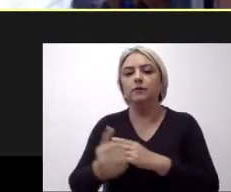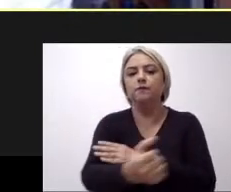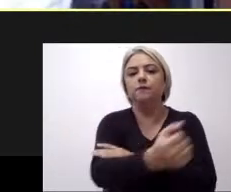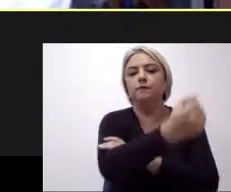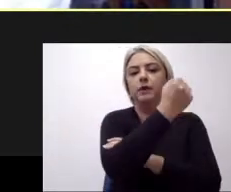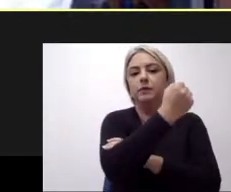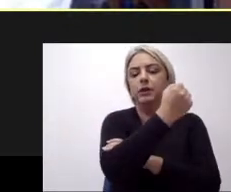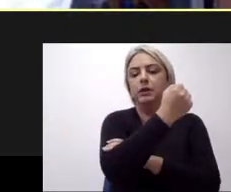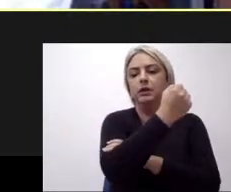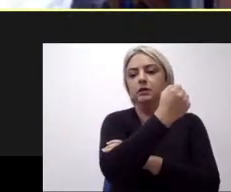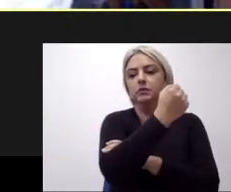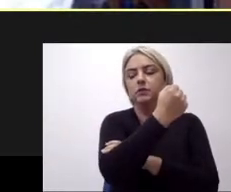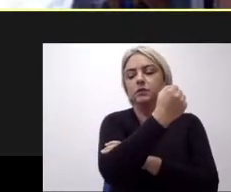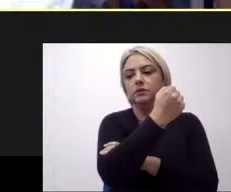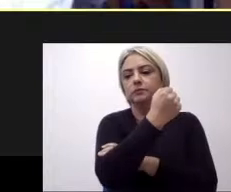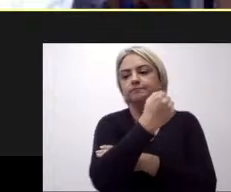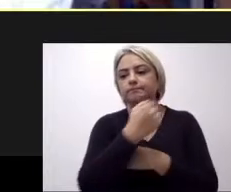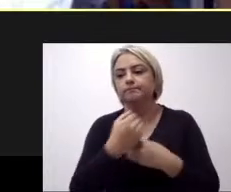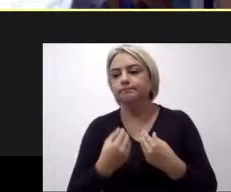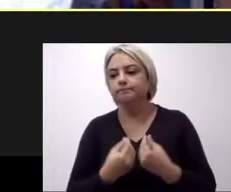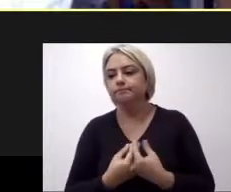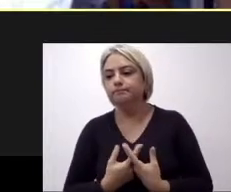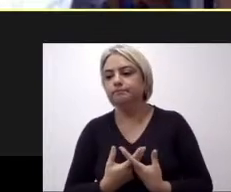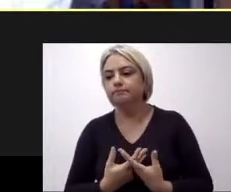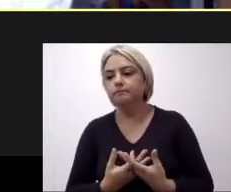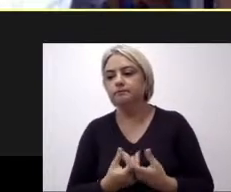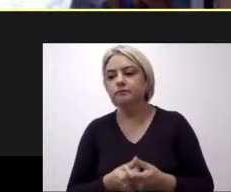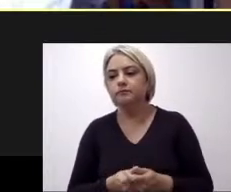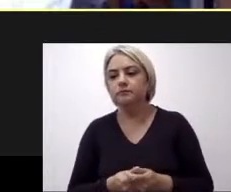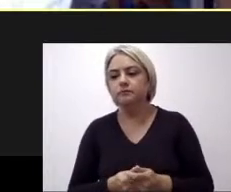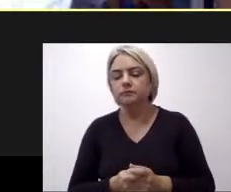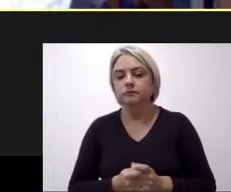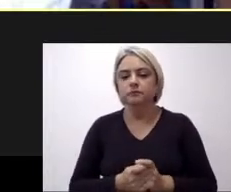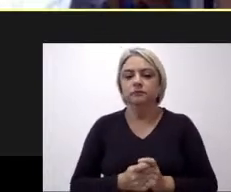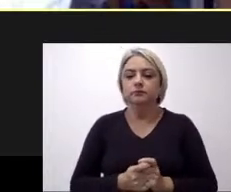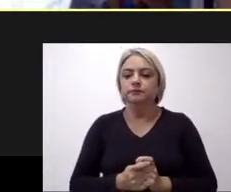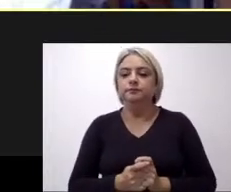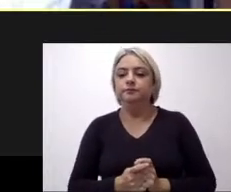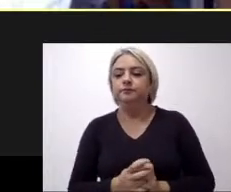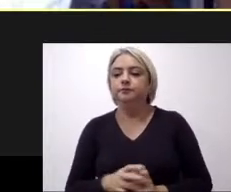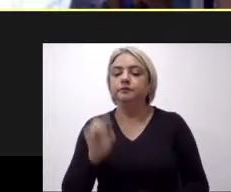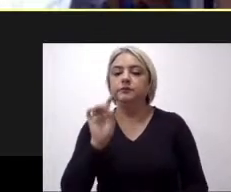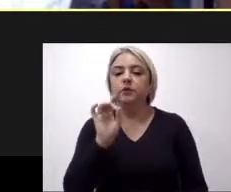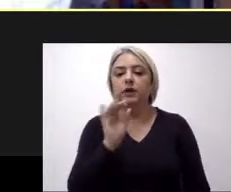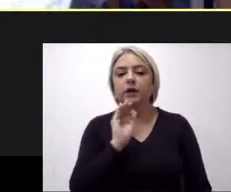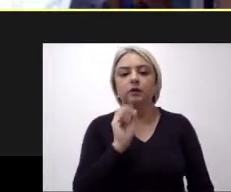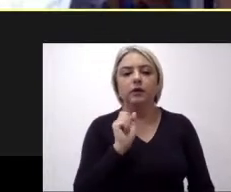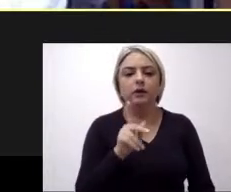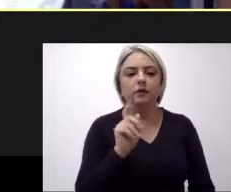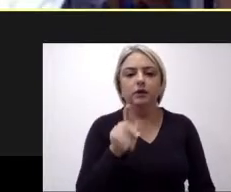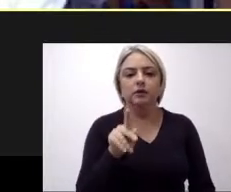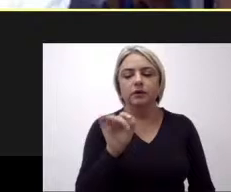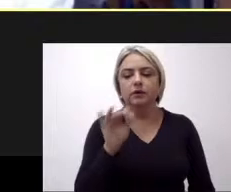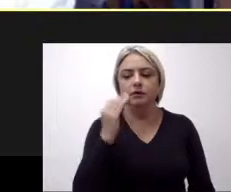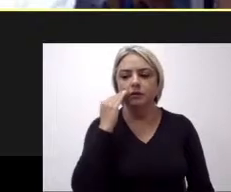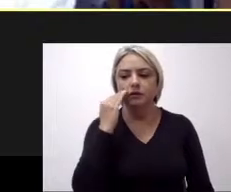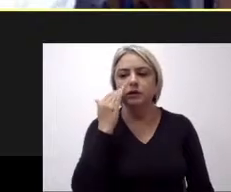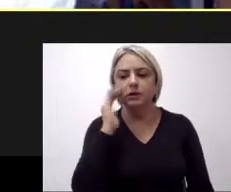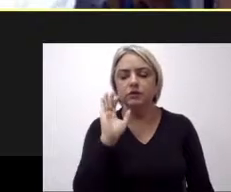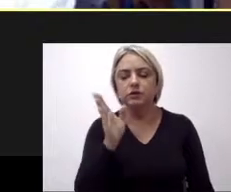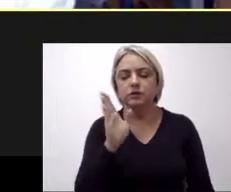it was only my formulation, which was not very clear, but it was two questions, and I think